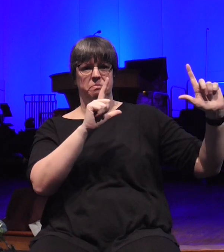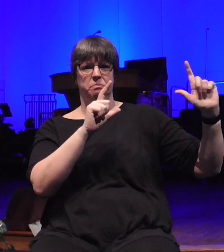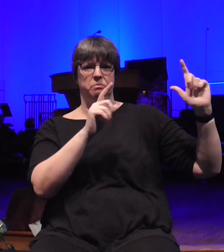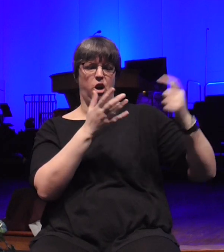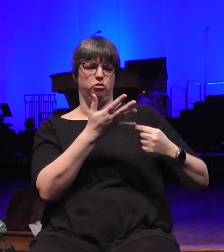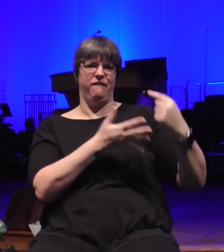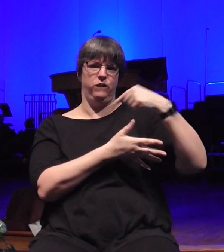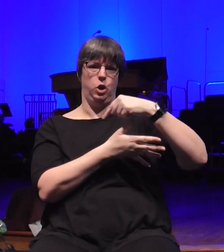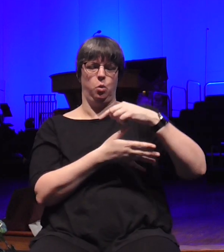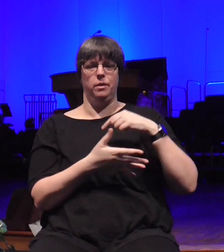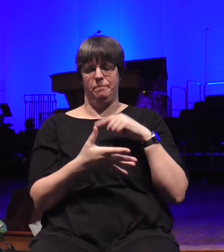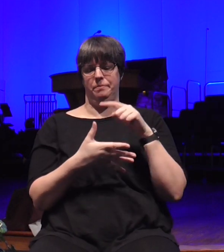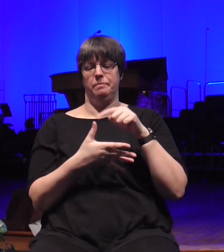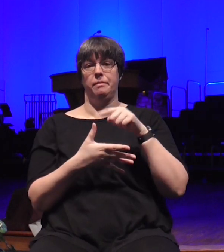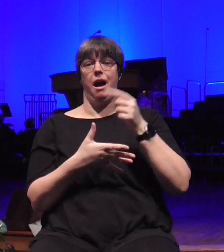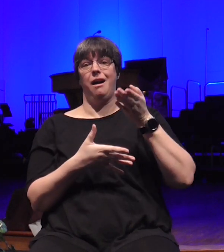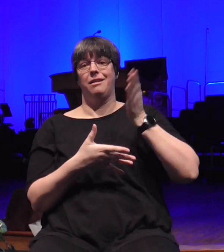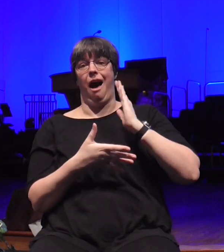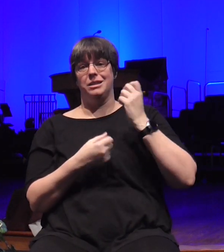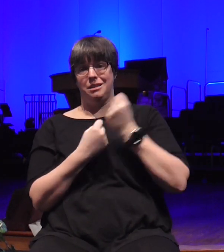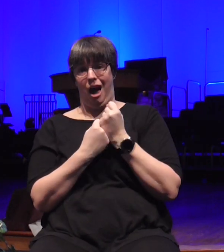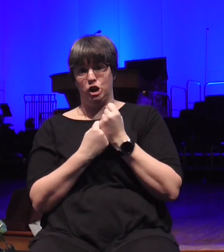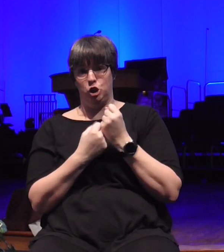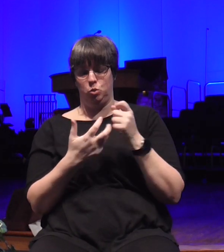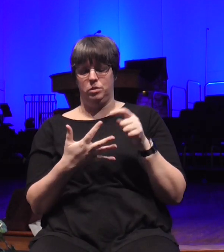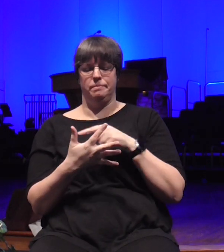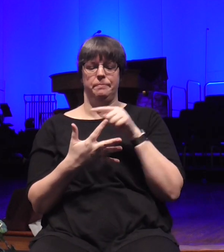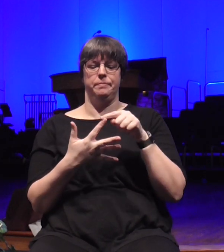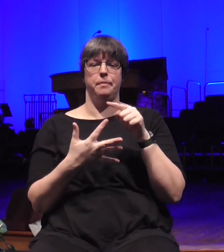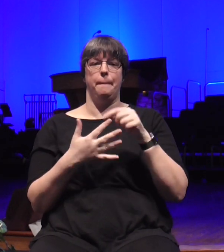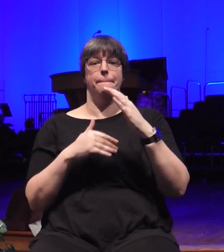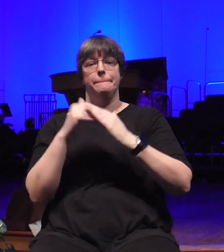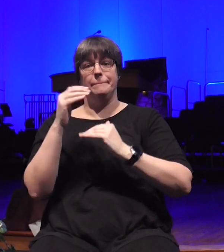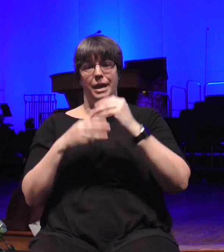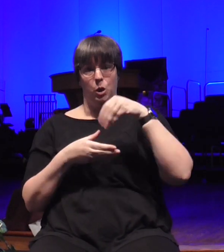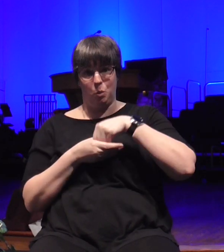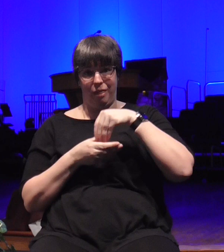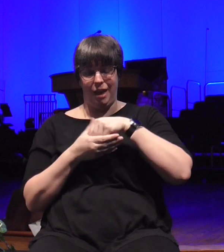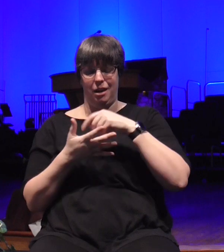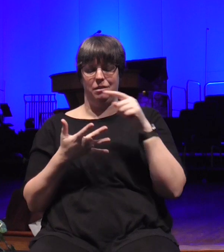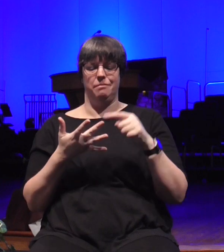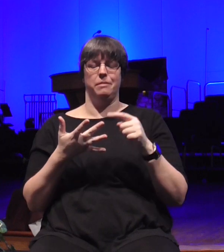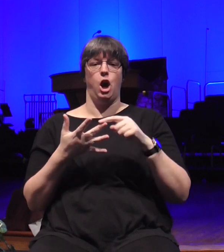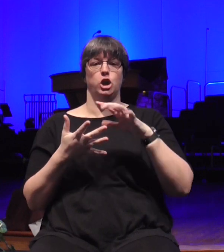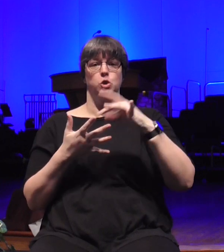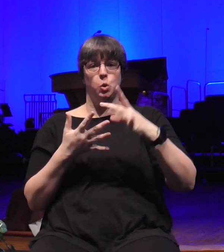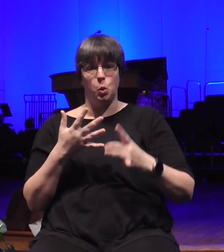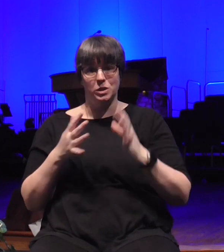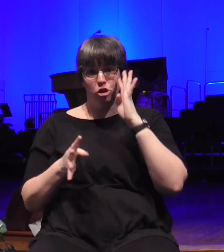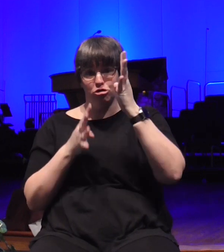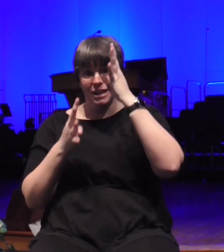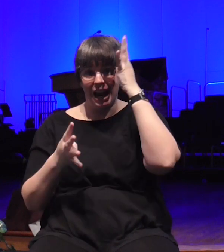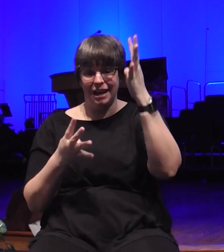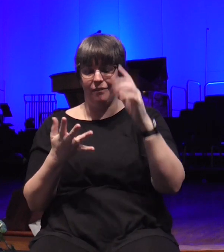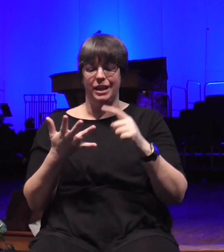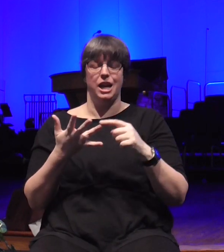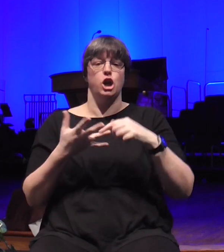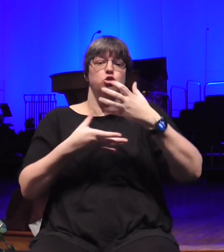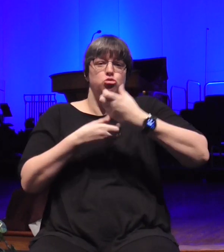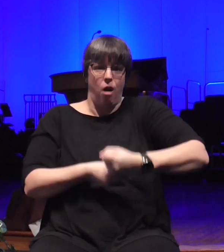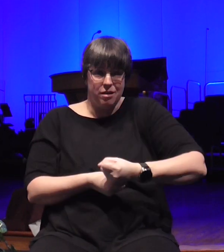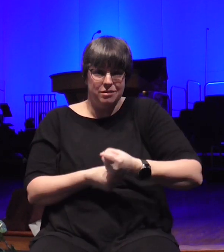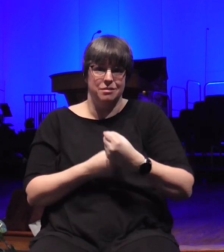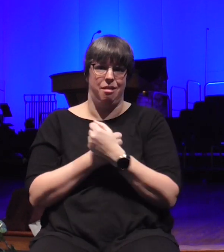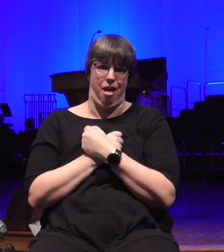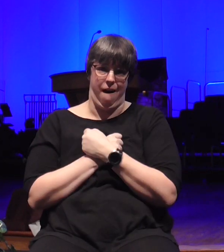got you. God's got you. Build within. Choose creatively. Trust love. The